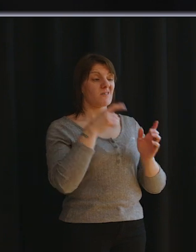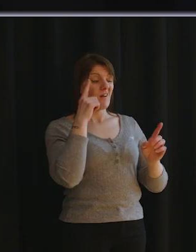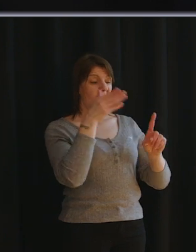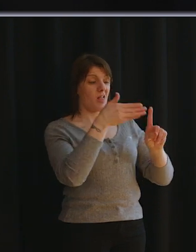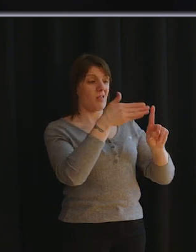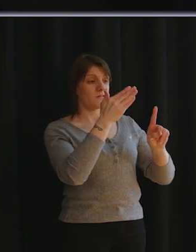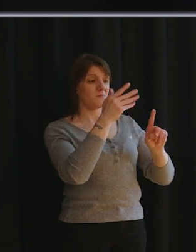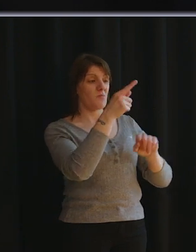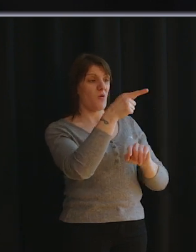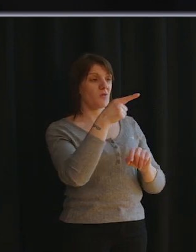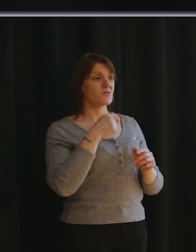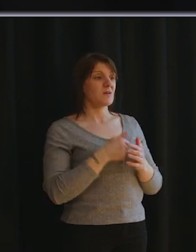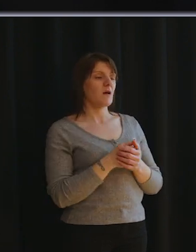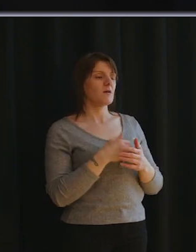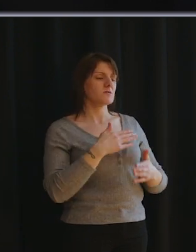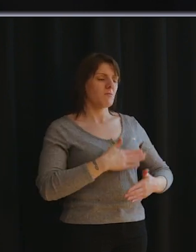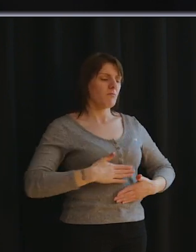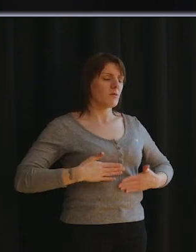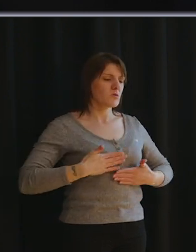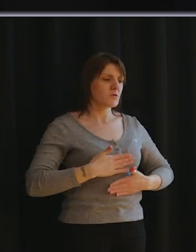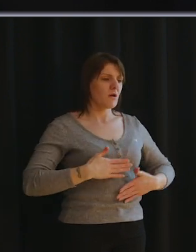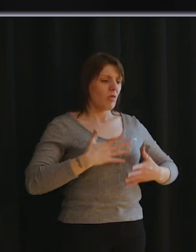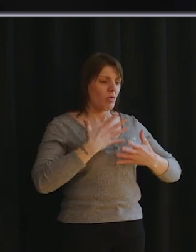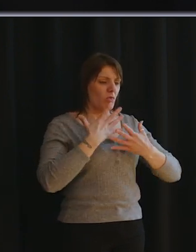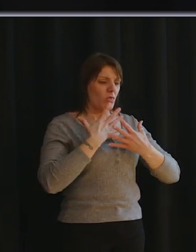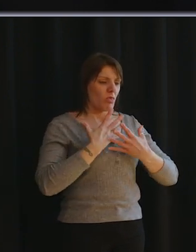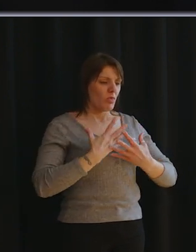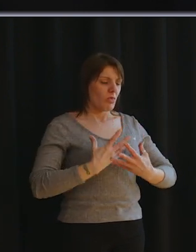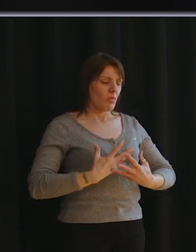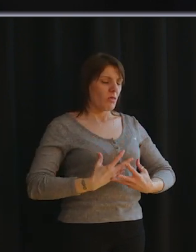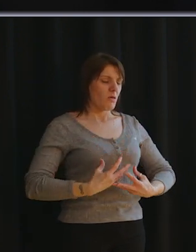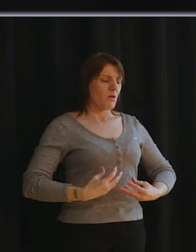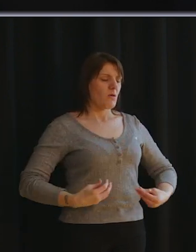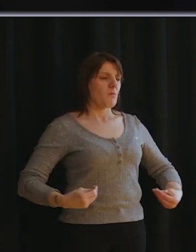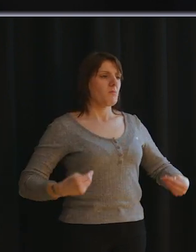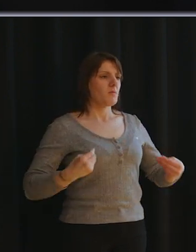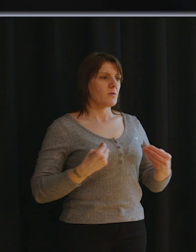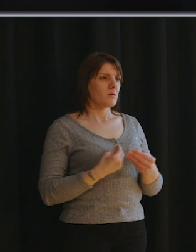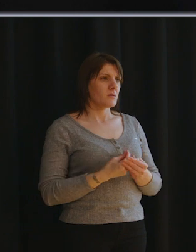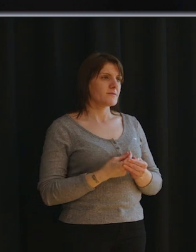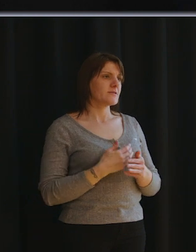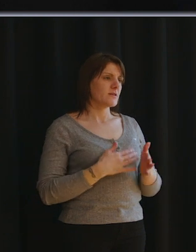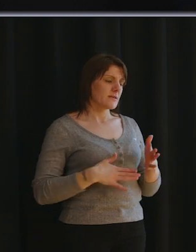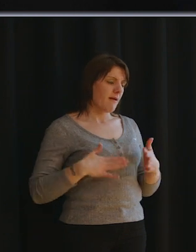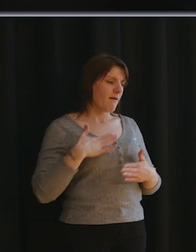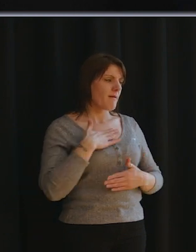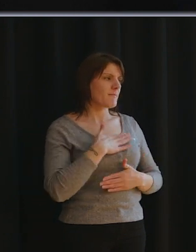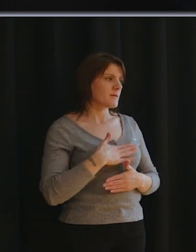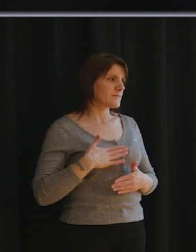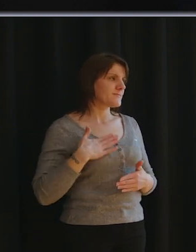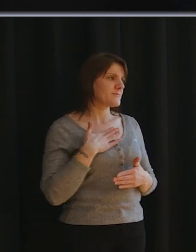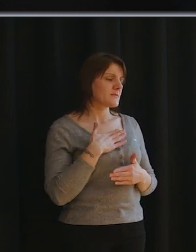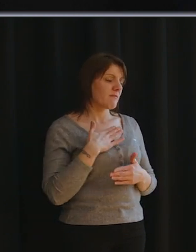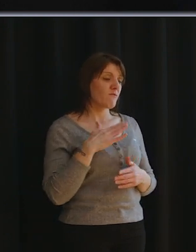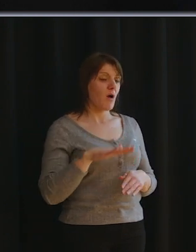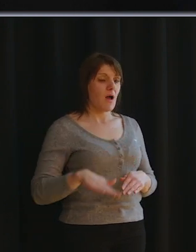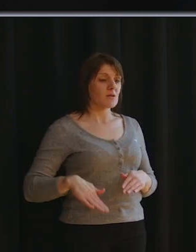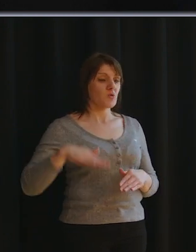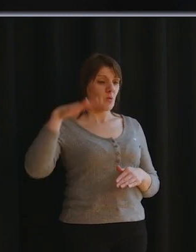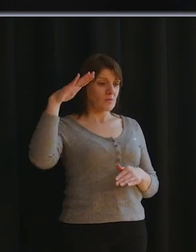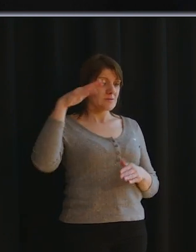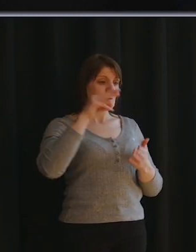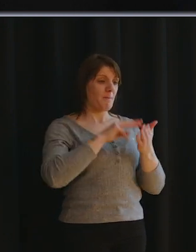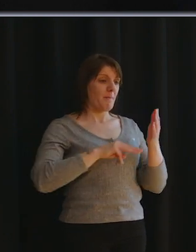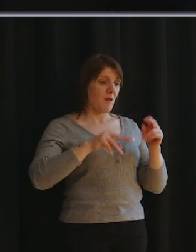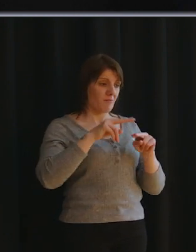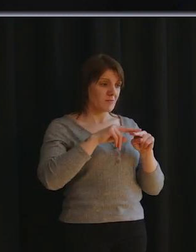be honest here, it's emotionally draining. And if we can imagine, with, you know, just taking in some empathy here, it's emotionally draining for us and it's emotionally draining